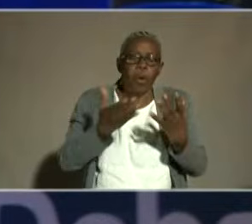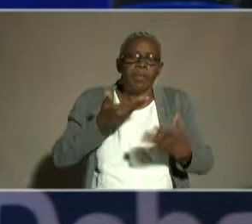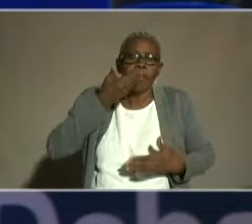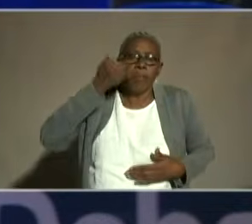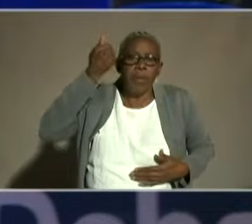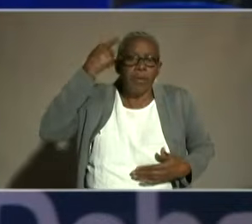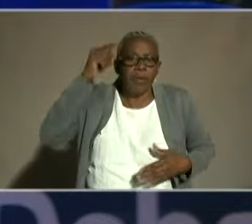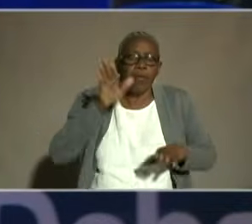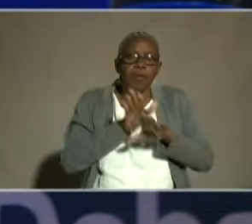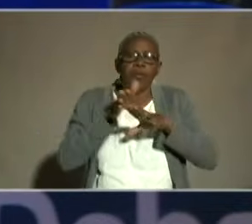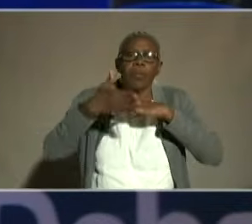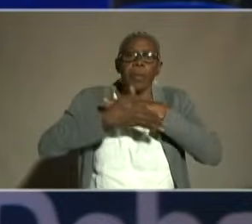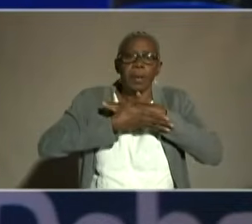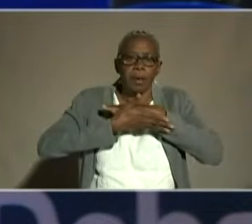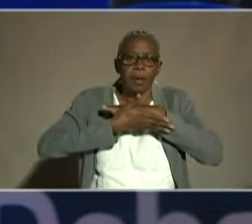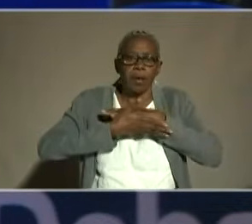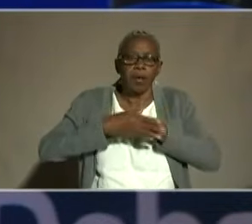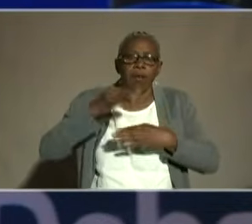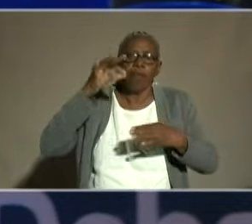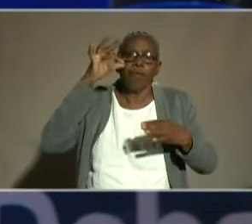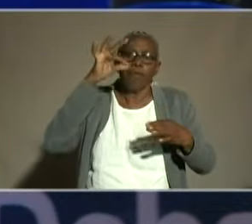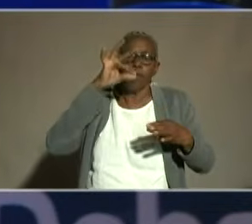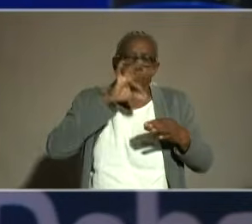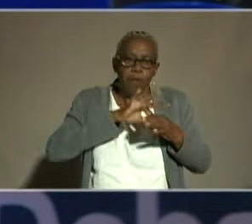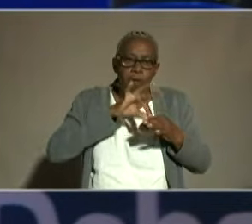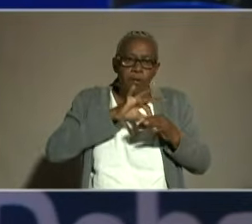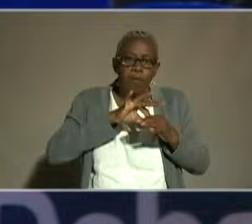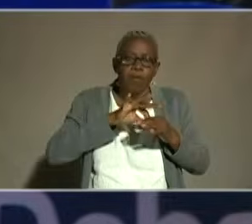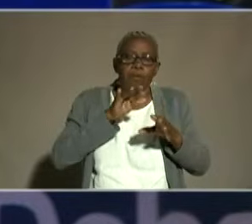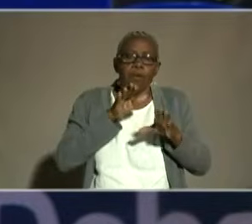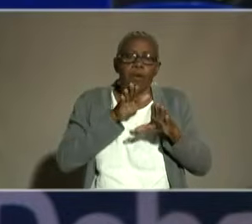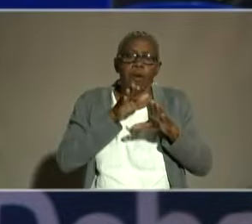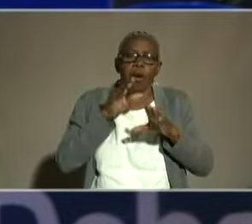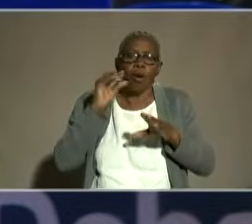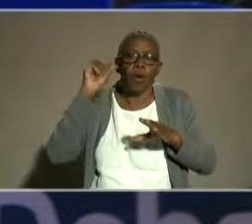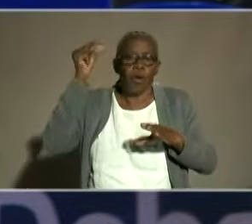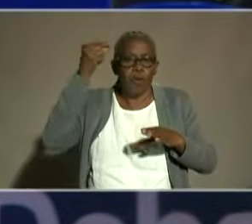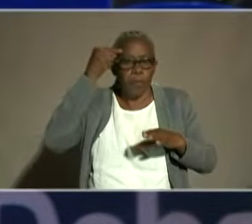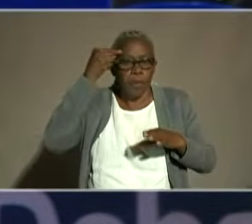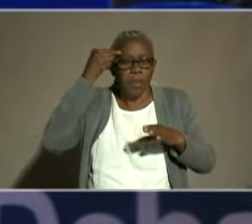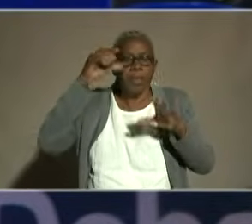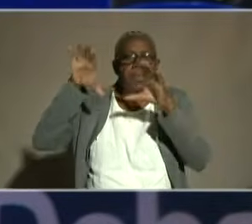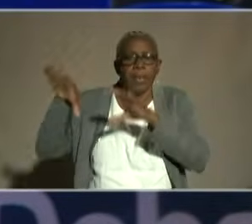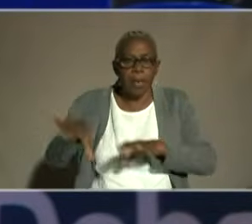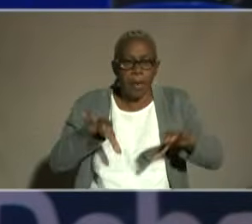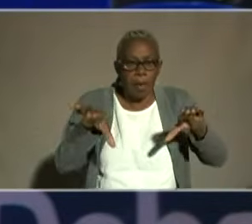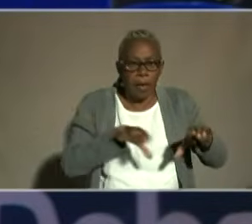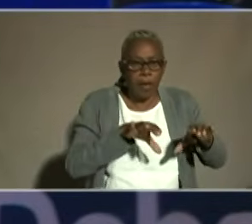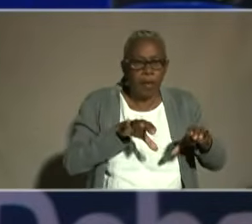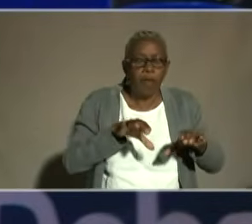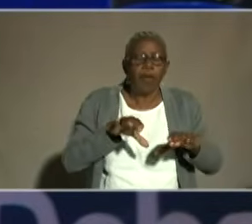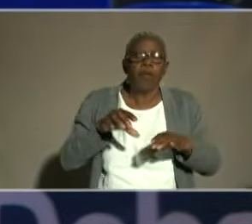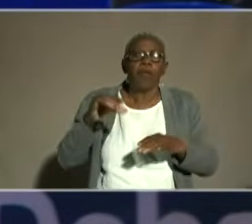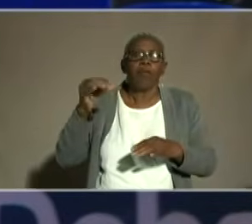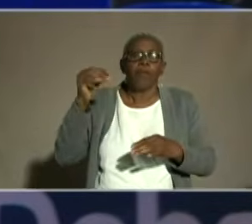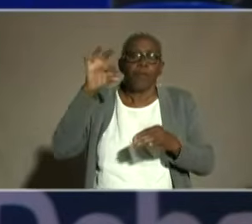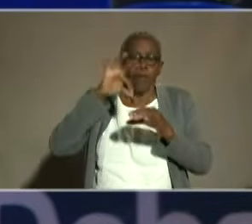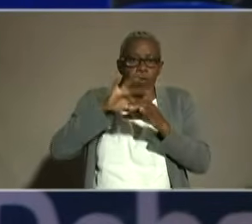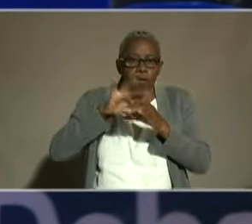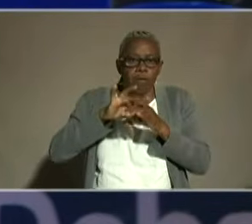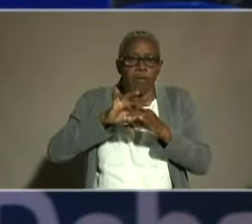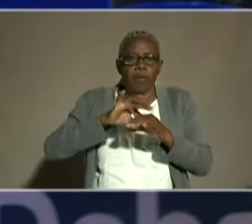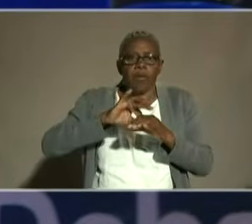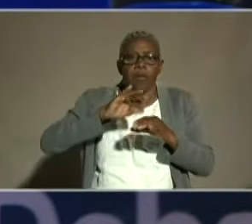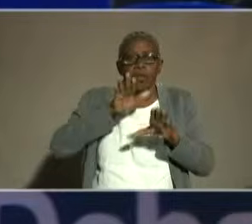for Jamaica. Vote for a government that performs. Vote for the Jamaica Labour